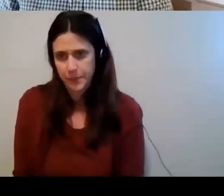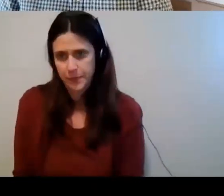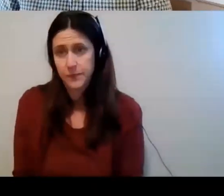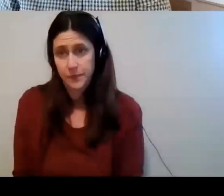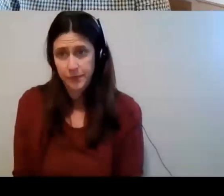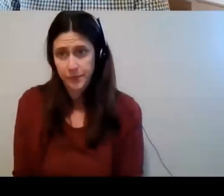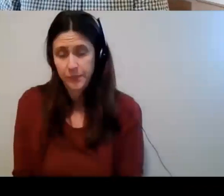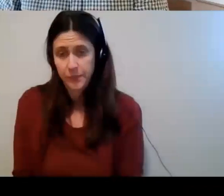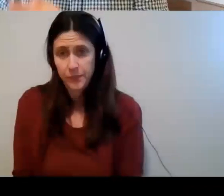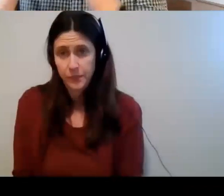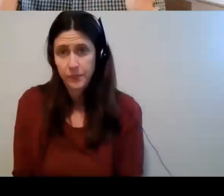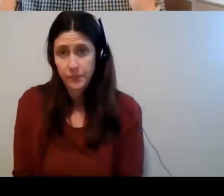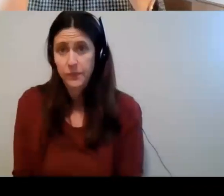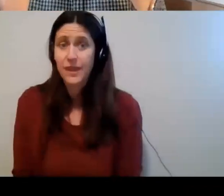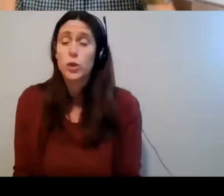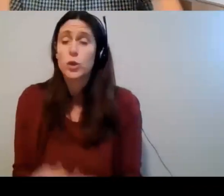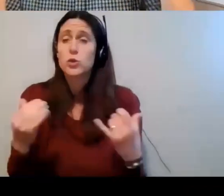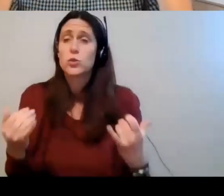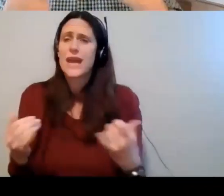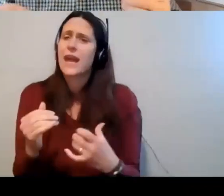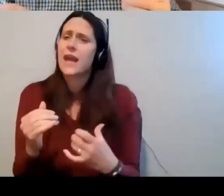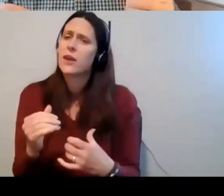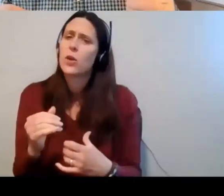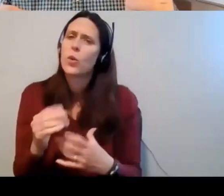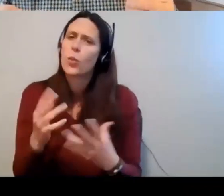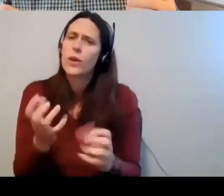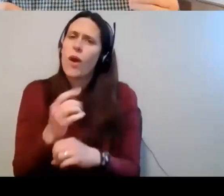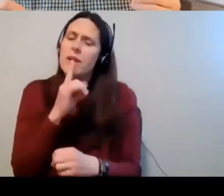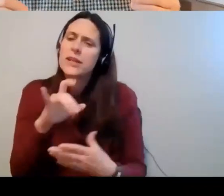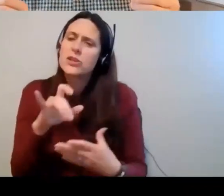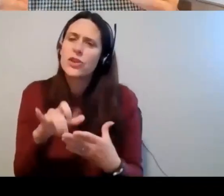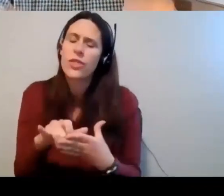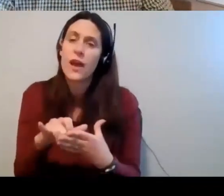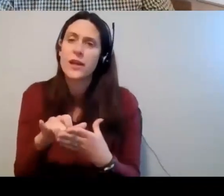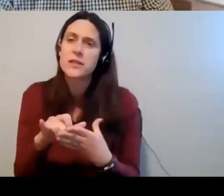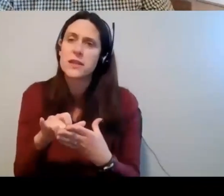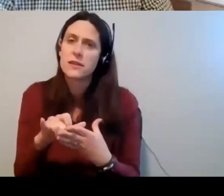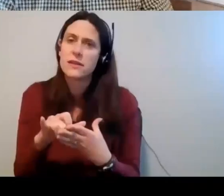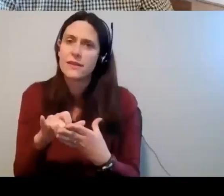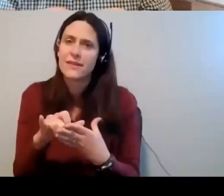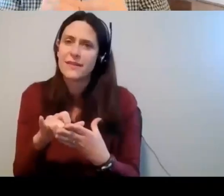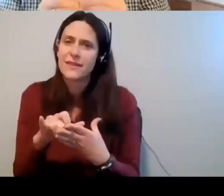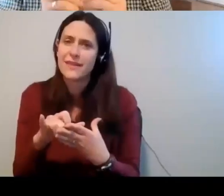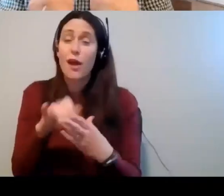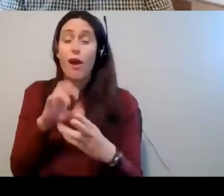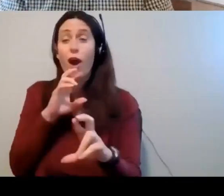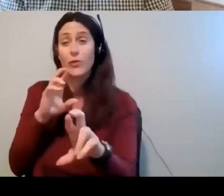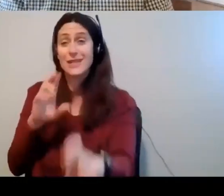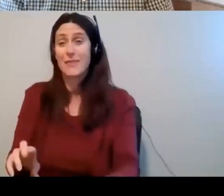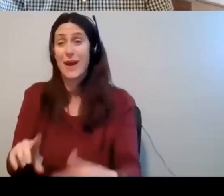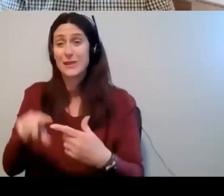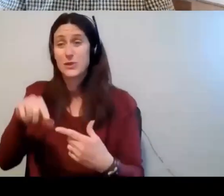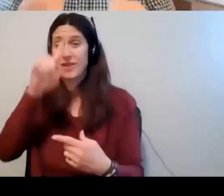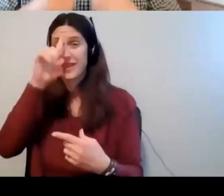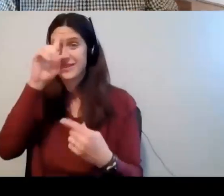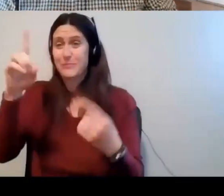Right? We're working really hard today to make sure that we're conceptualizing our response to a pandemic as something that we